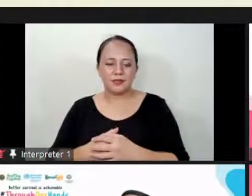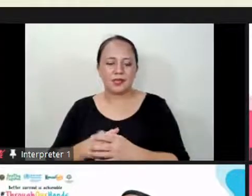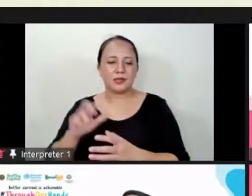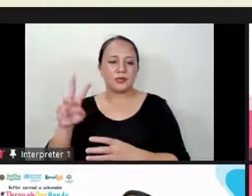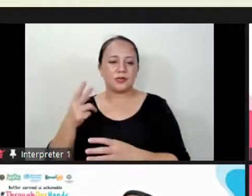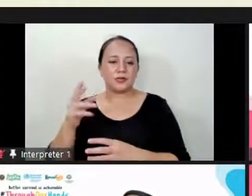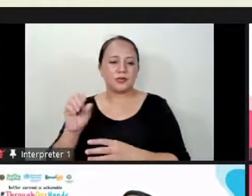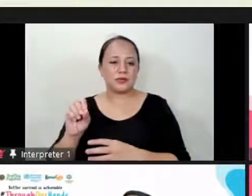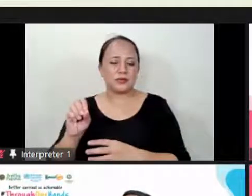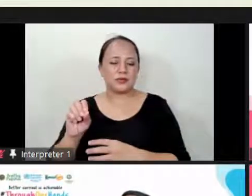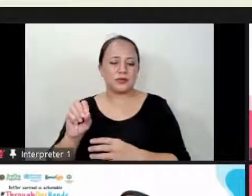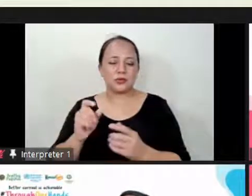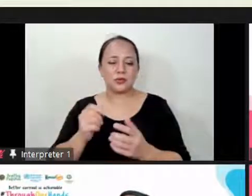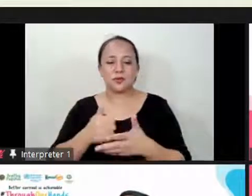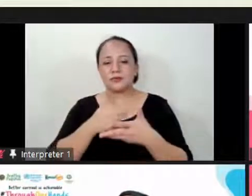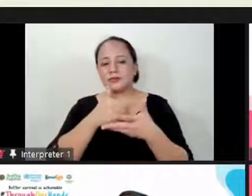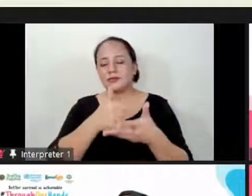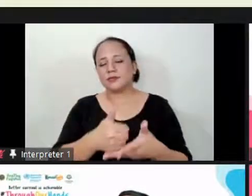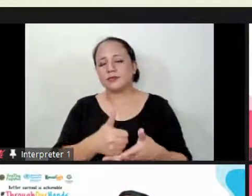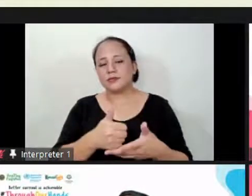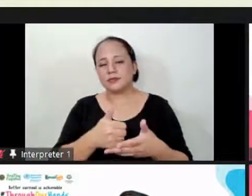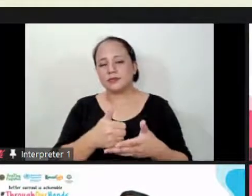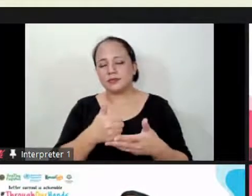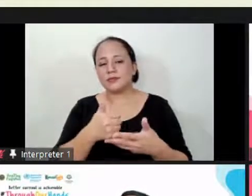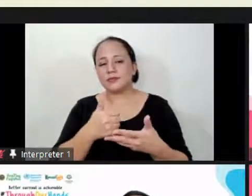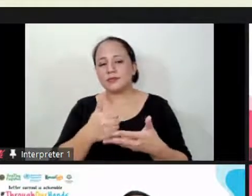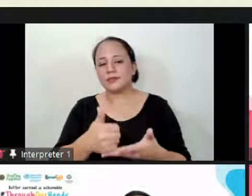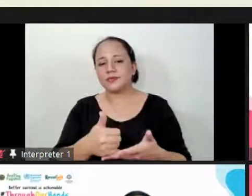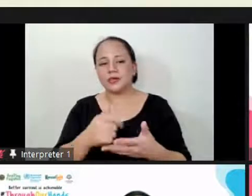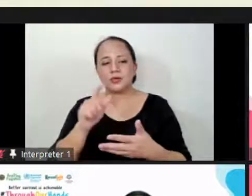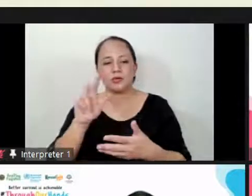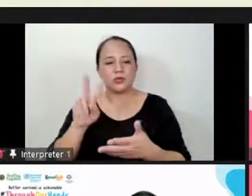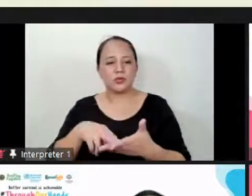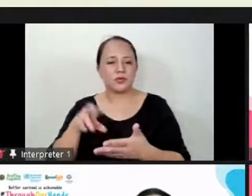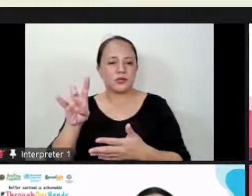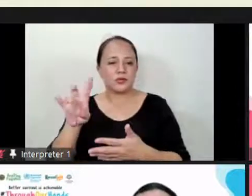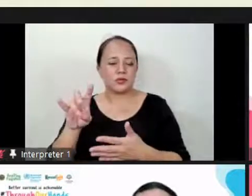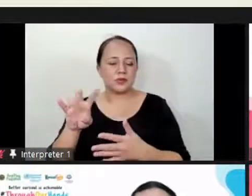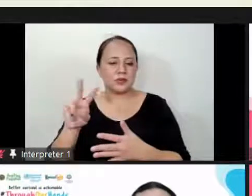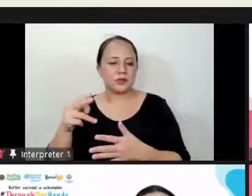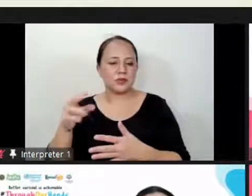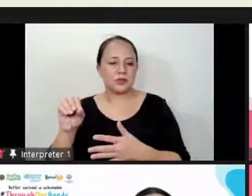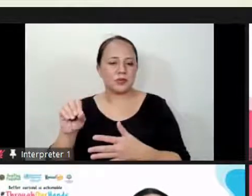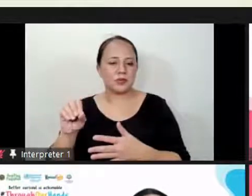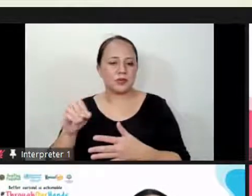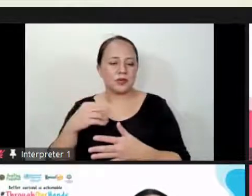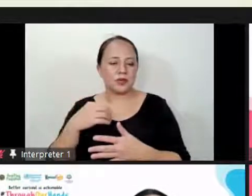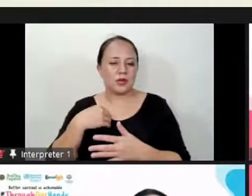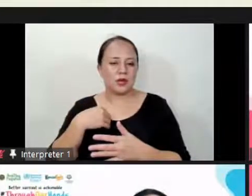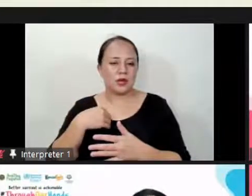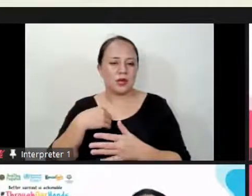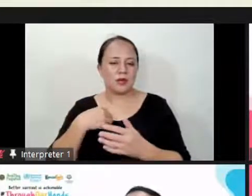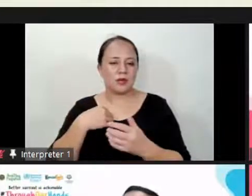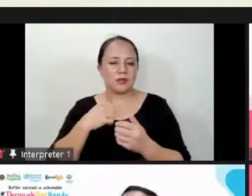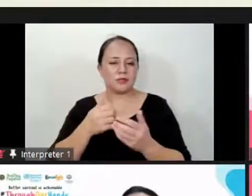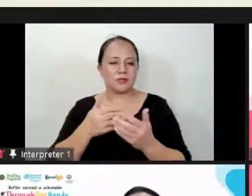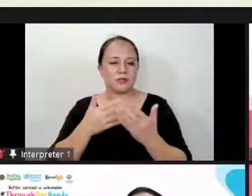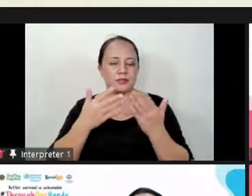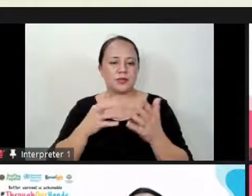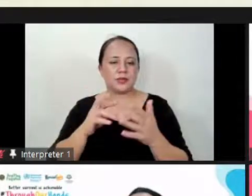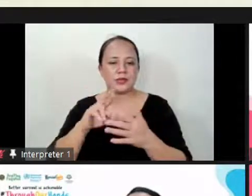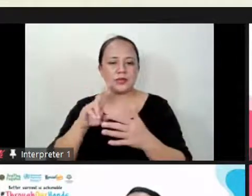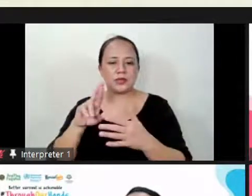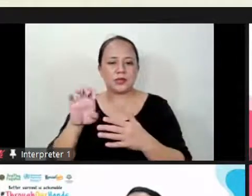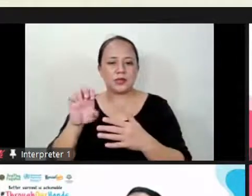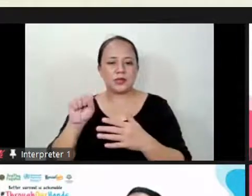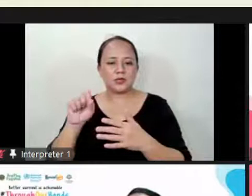WHO, in response to this, in 2017, the World Health Assembly passed the resolution,